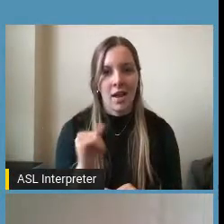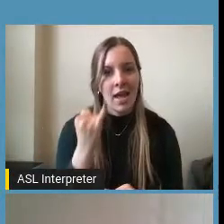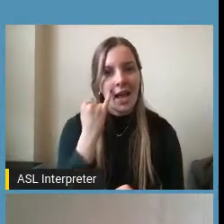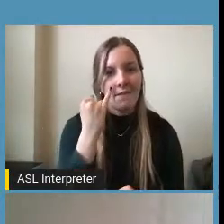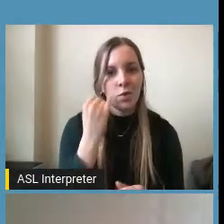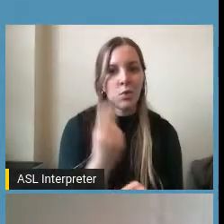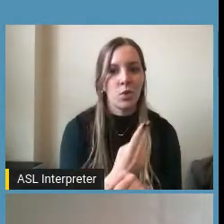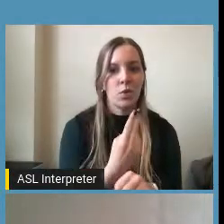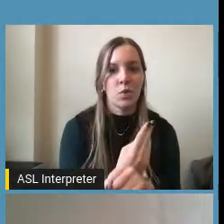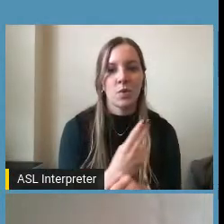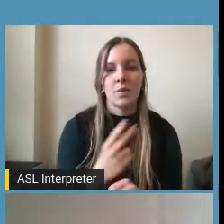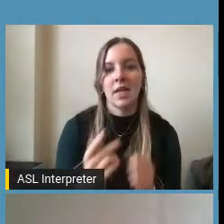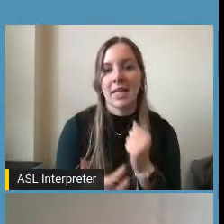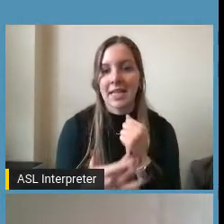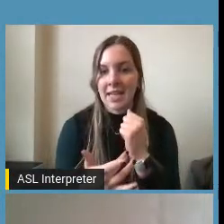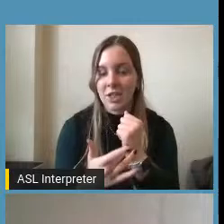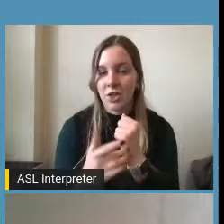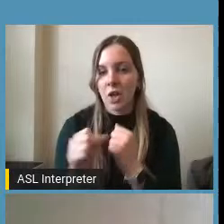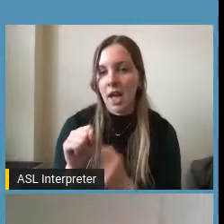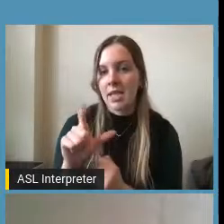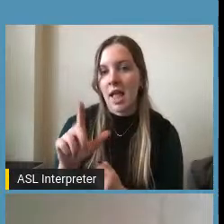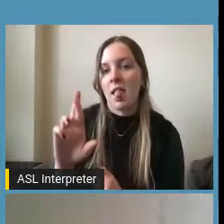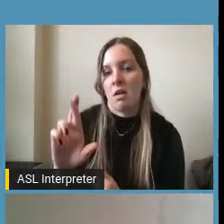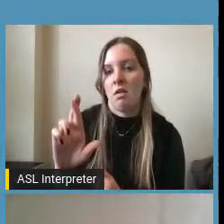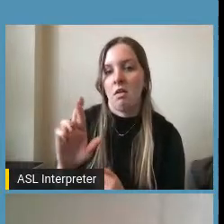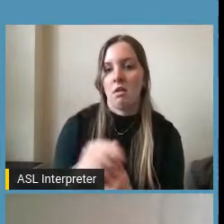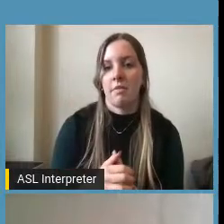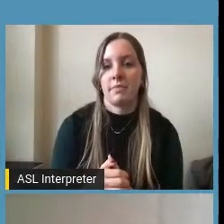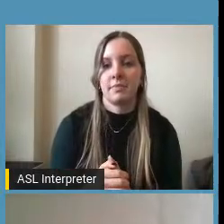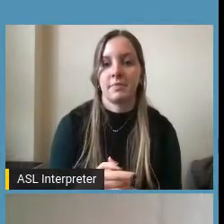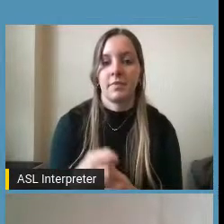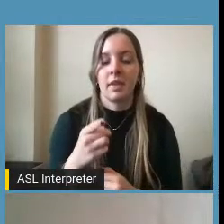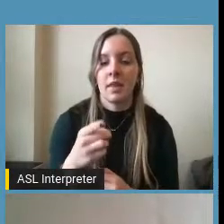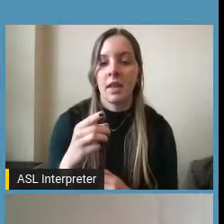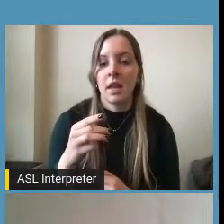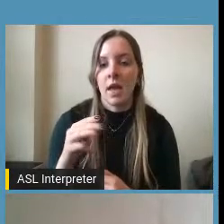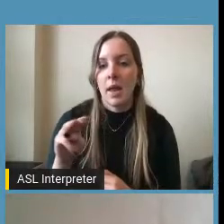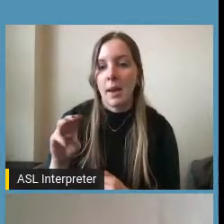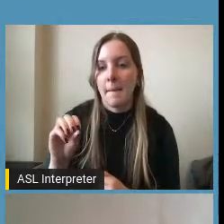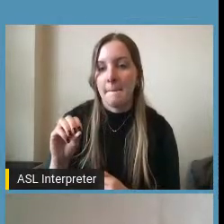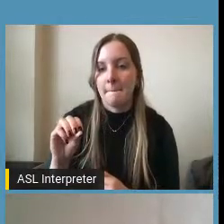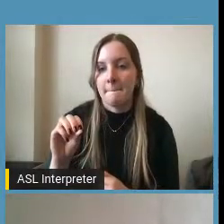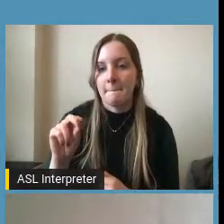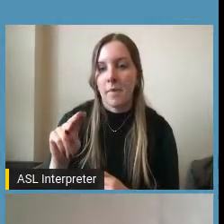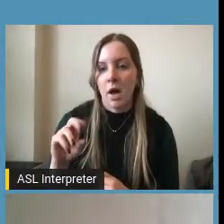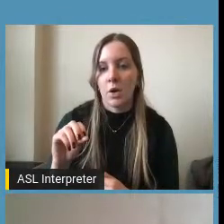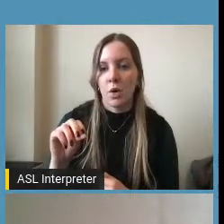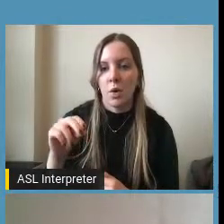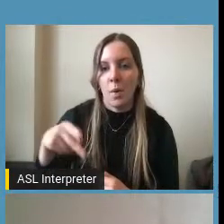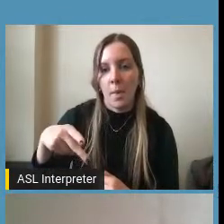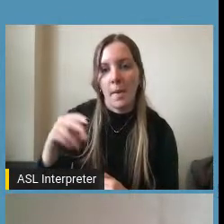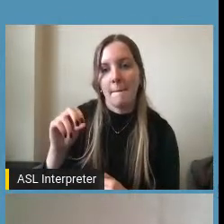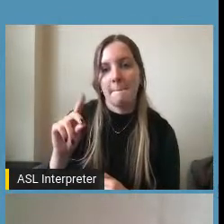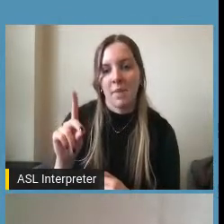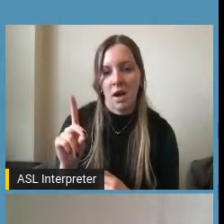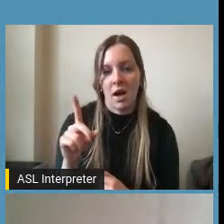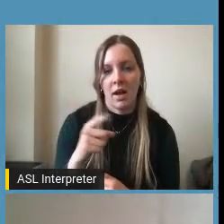SLR. These are calibrated scale bars, and this is a monopod. And with just that set of equipment, we're also using a wide